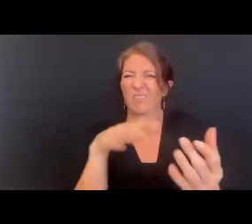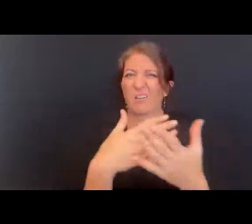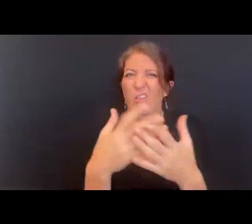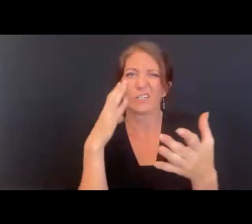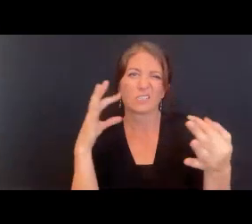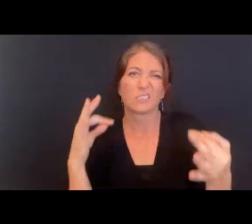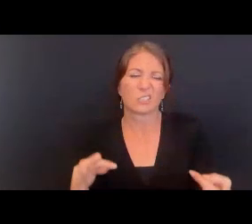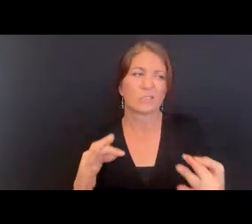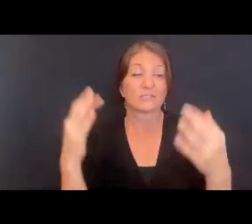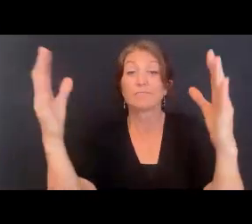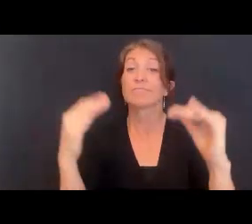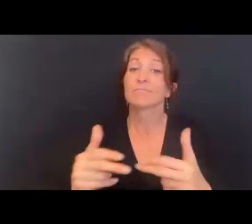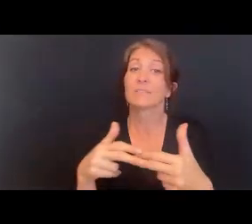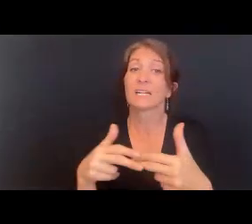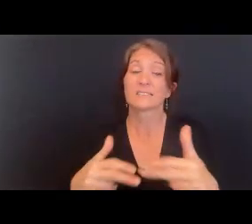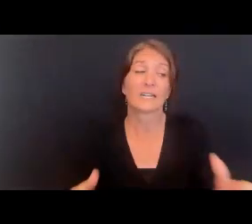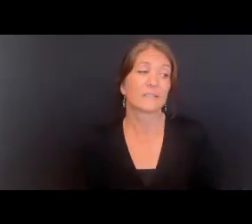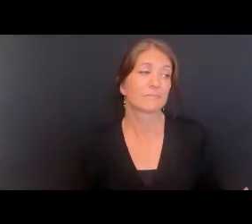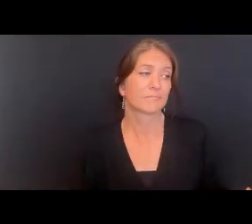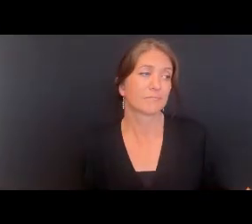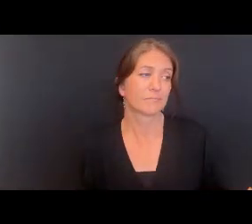please.